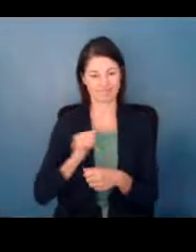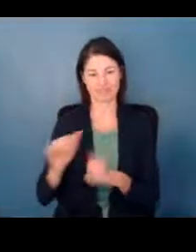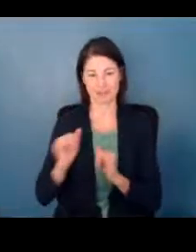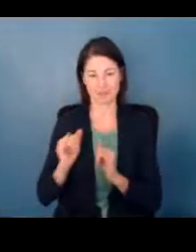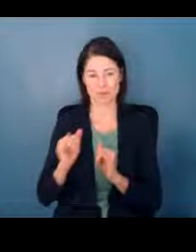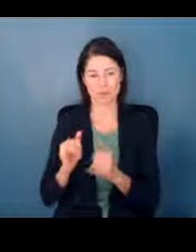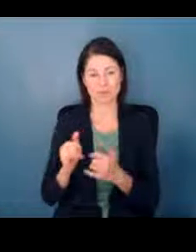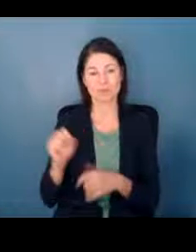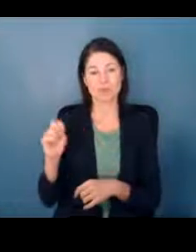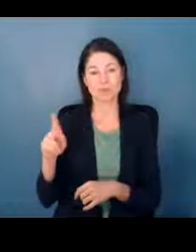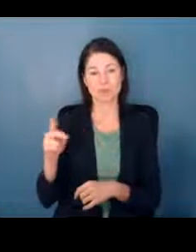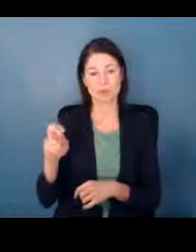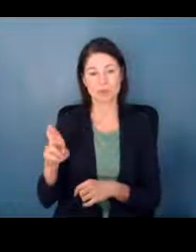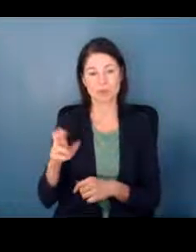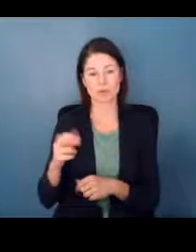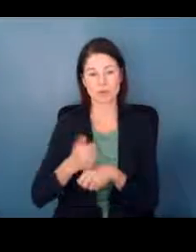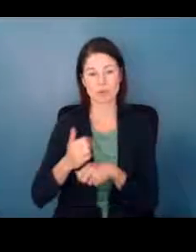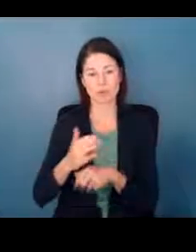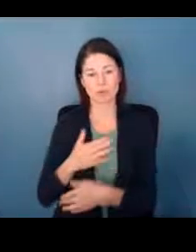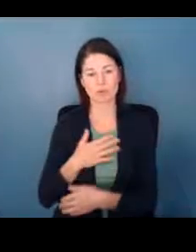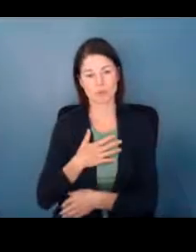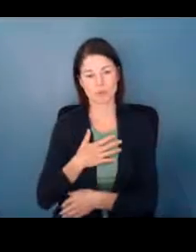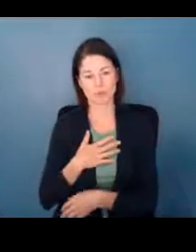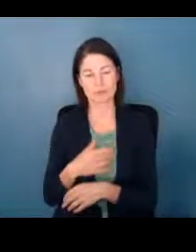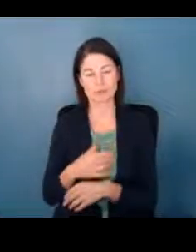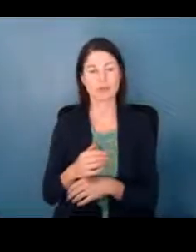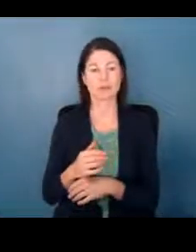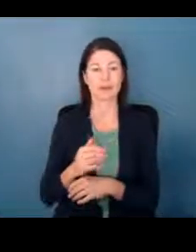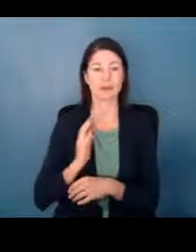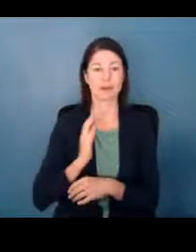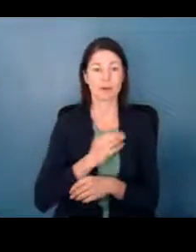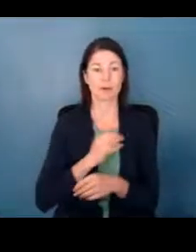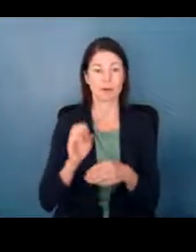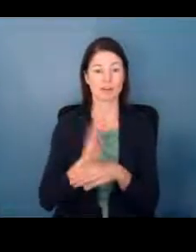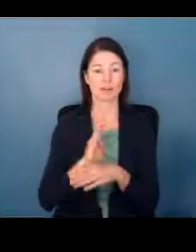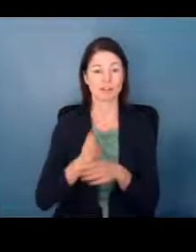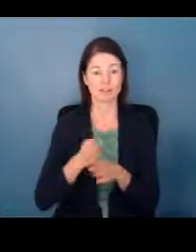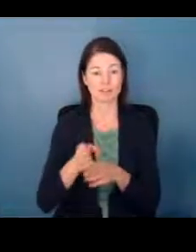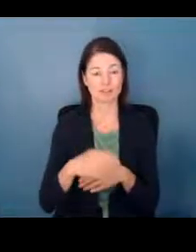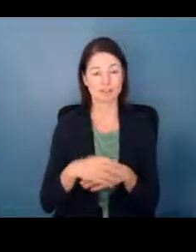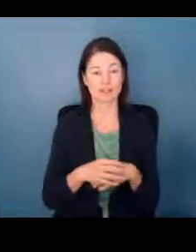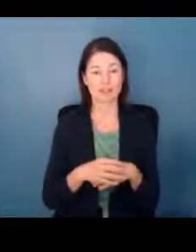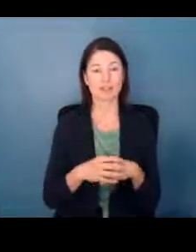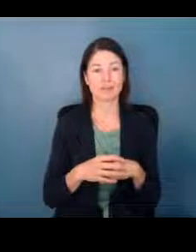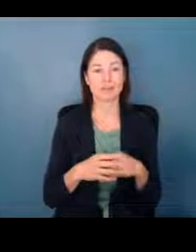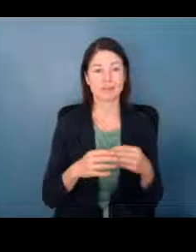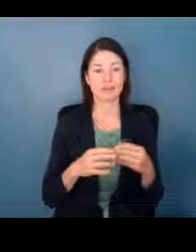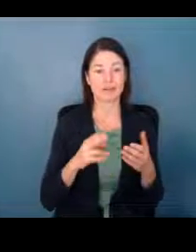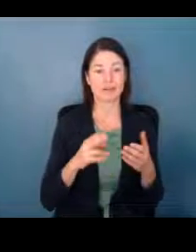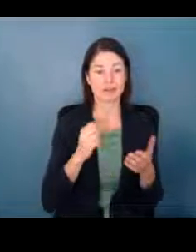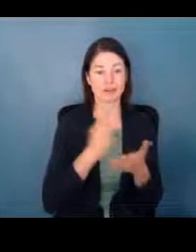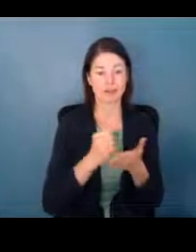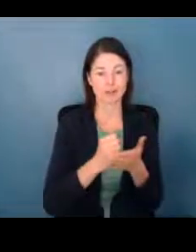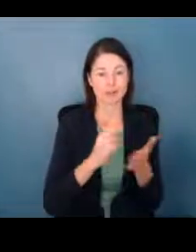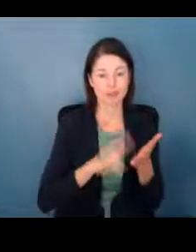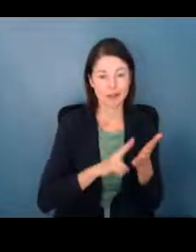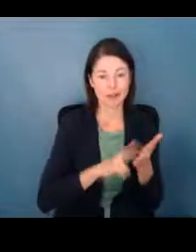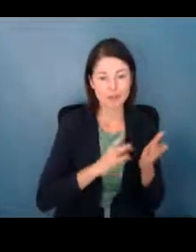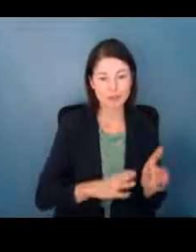And as an industry, our contractors, yards and companies aren't near these job sites either.